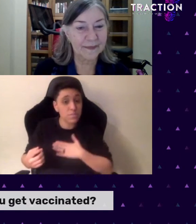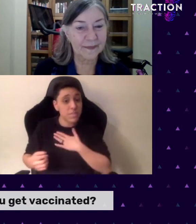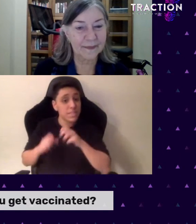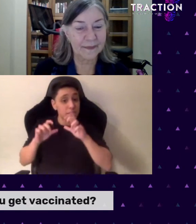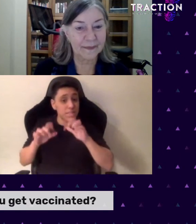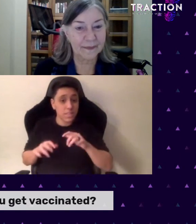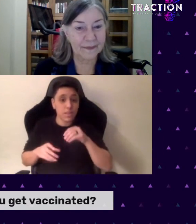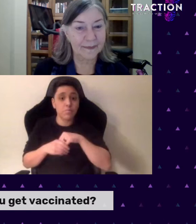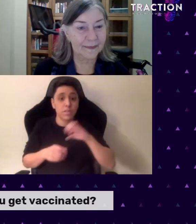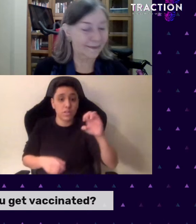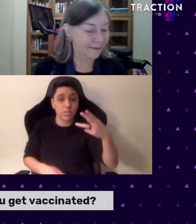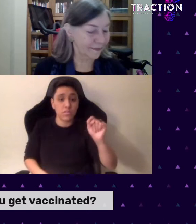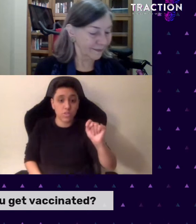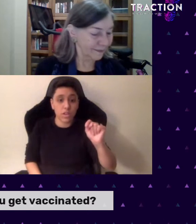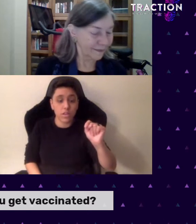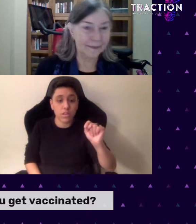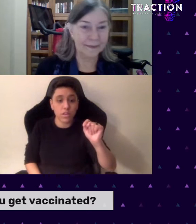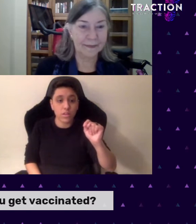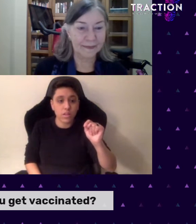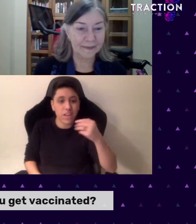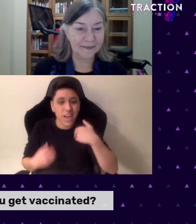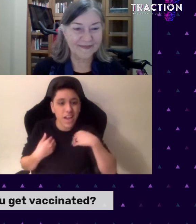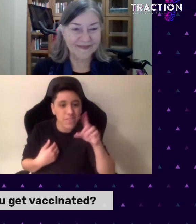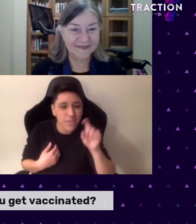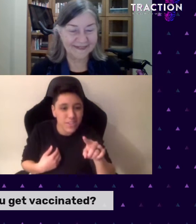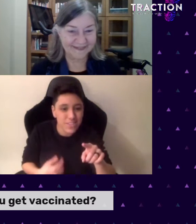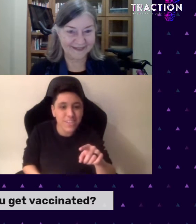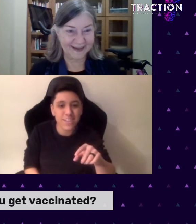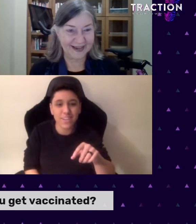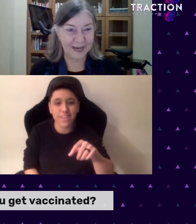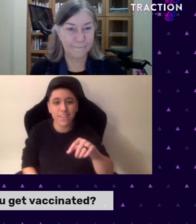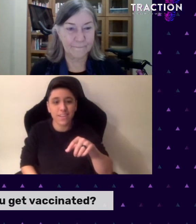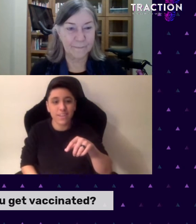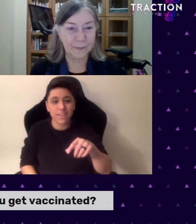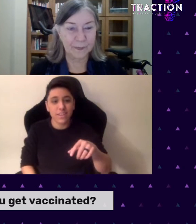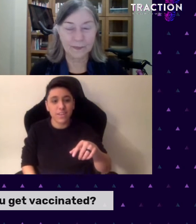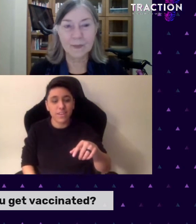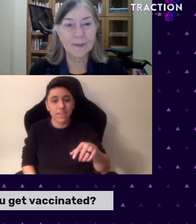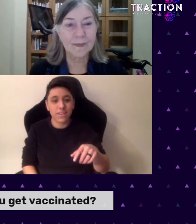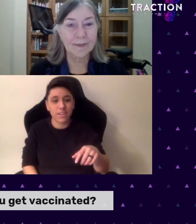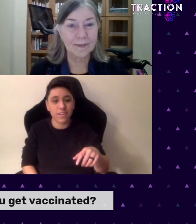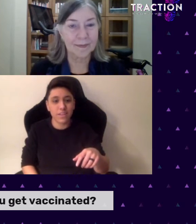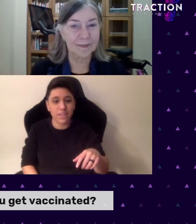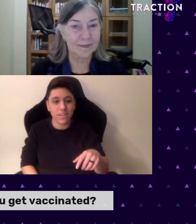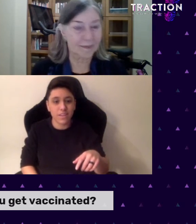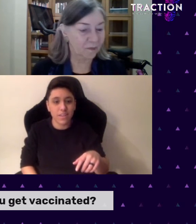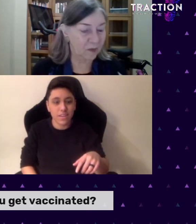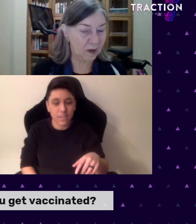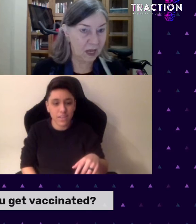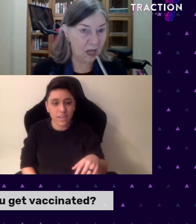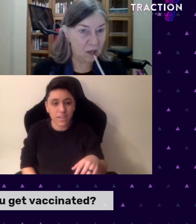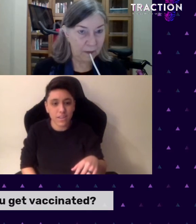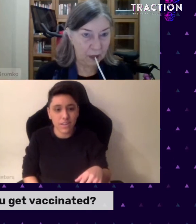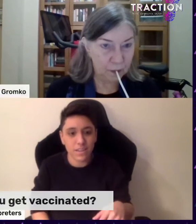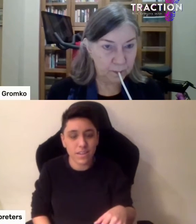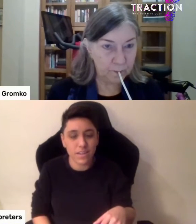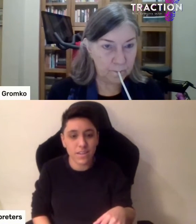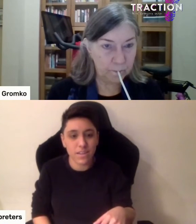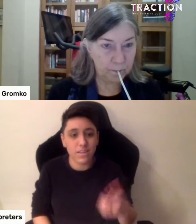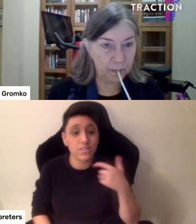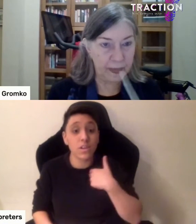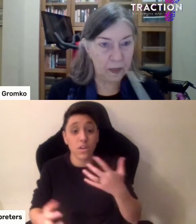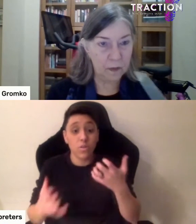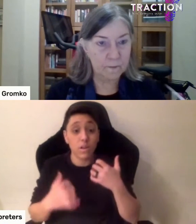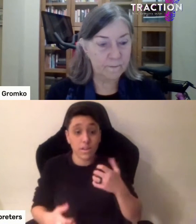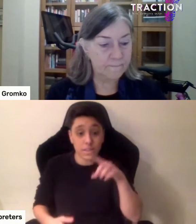will, well, there's one right there. Okay. But first I wanted to ask